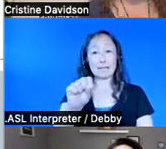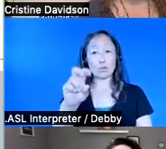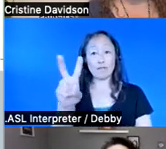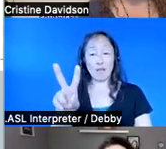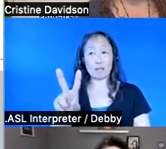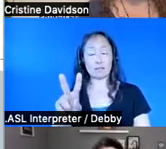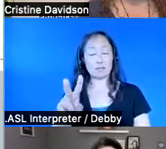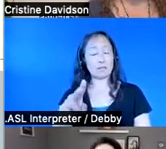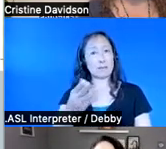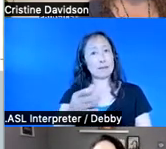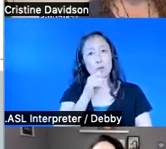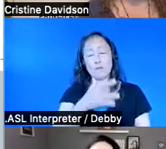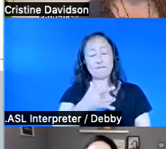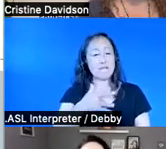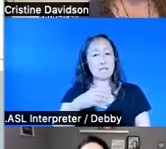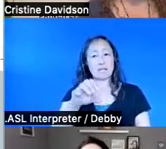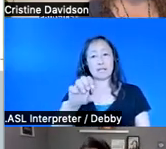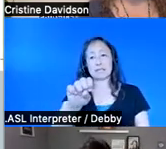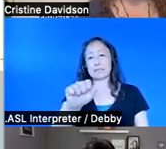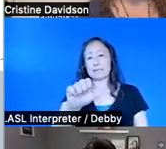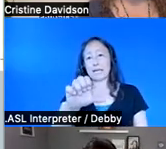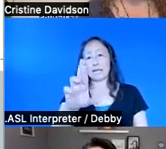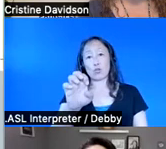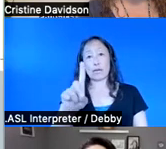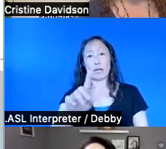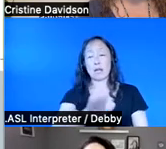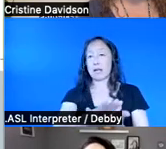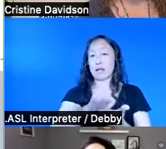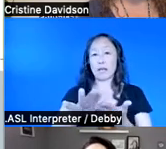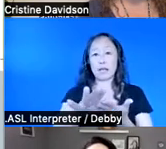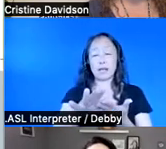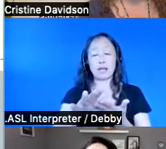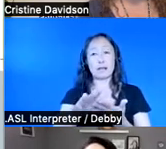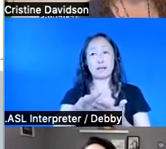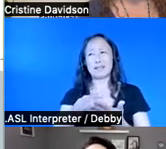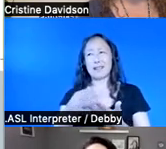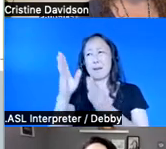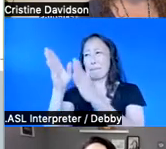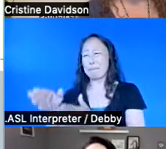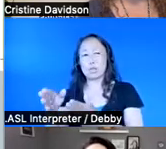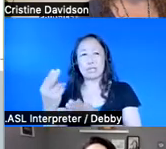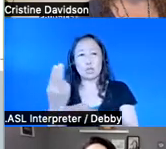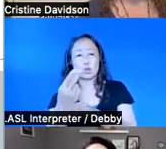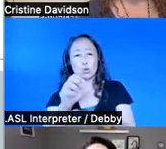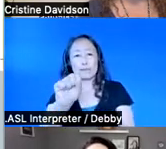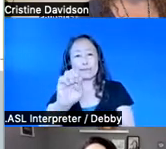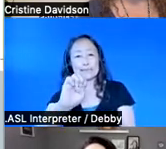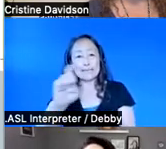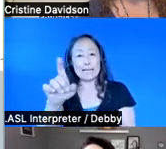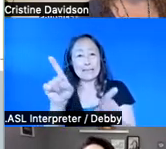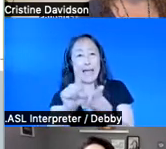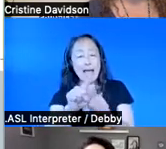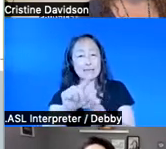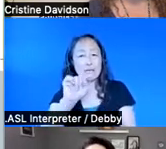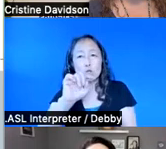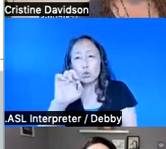taken something, and used sex as a weapon, as a tool against you that caused